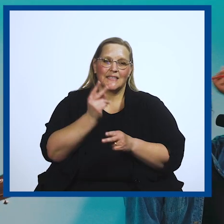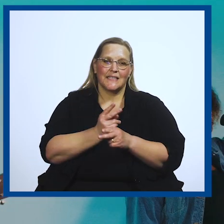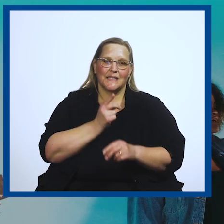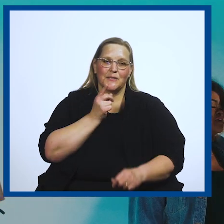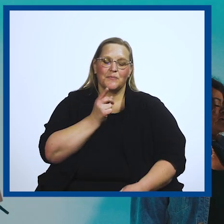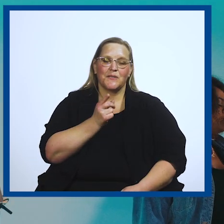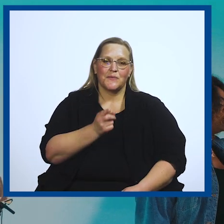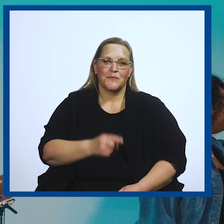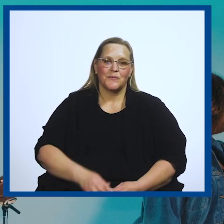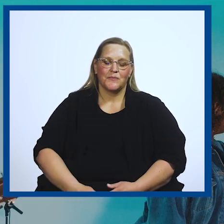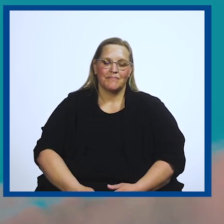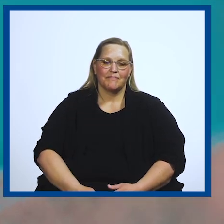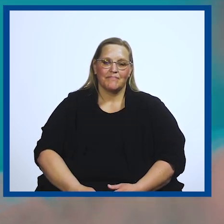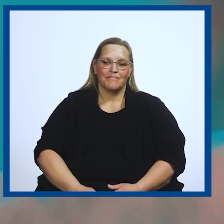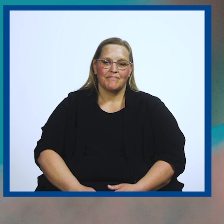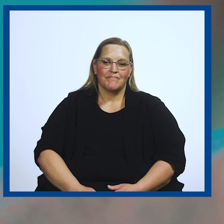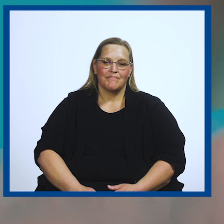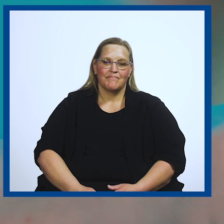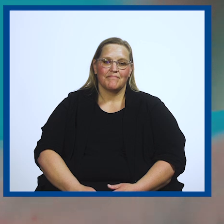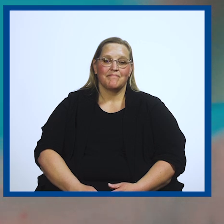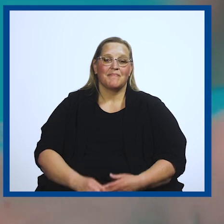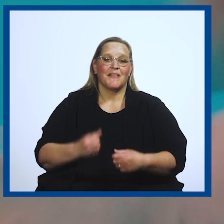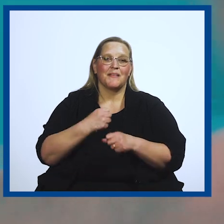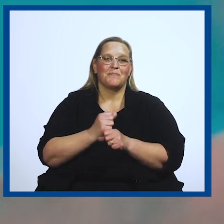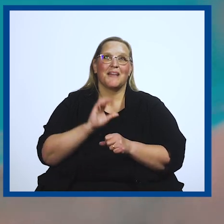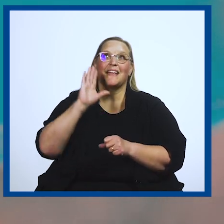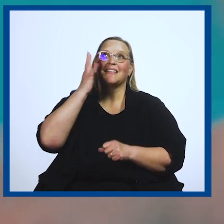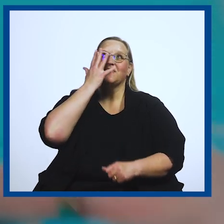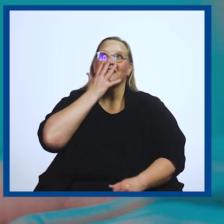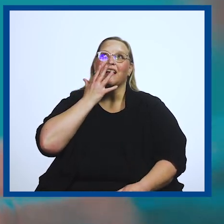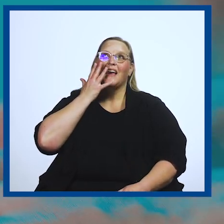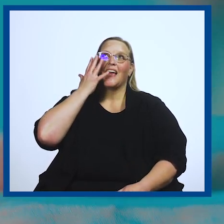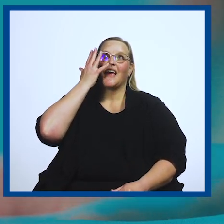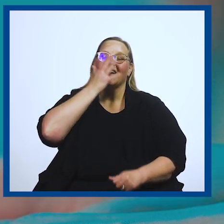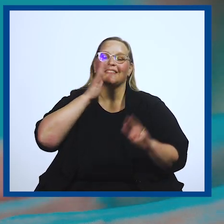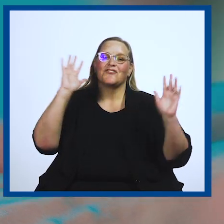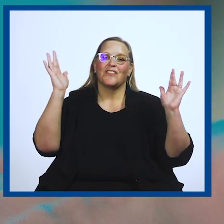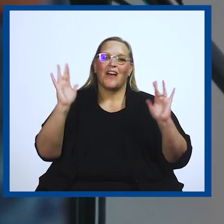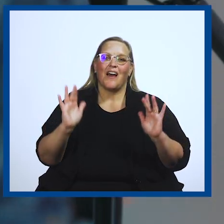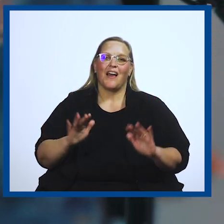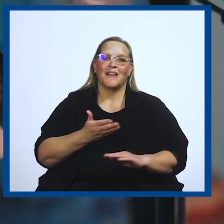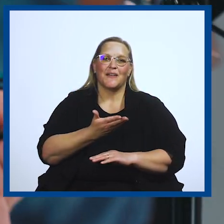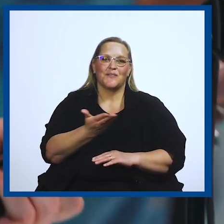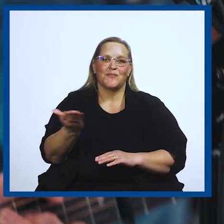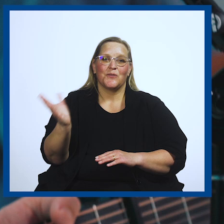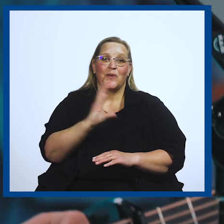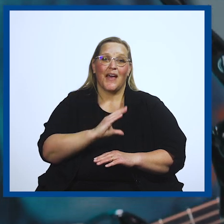and keep you. Make his face shine upon you and